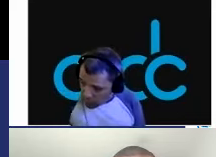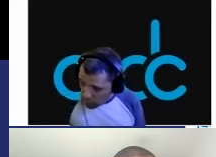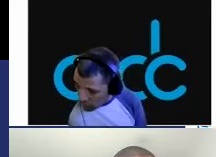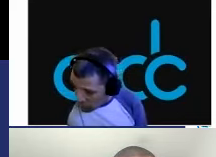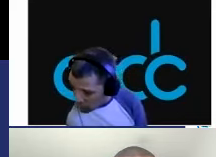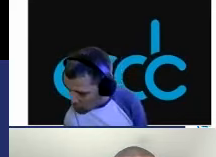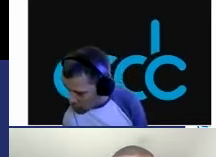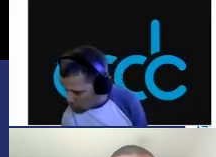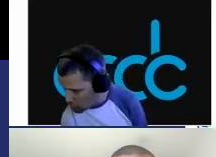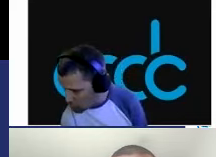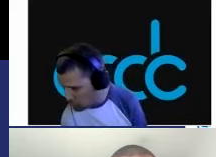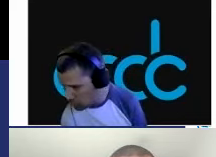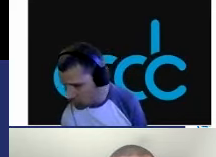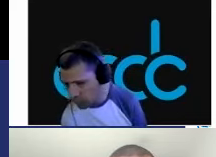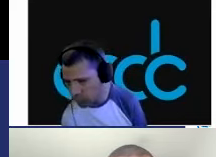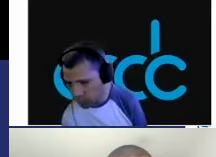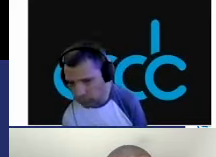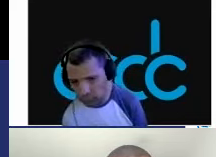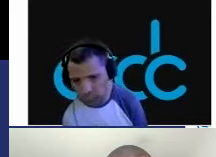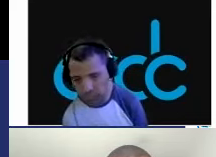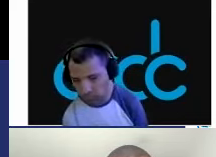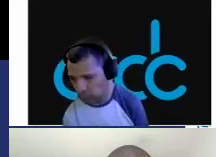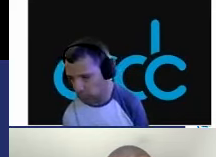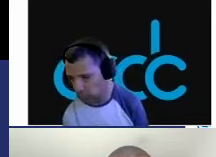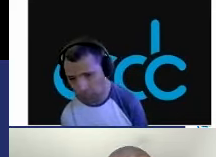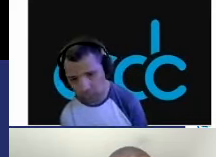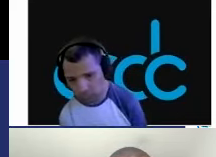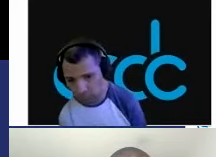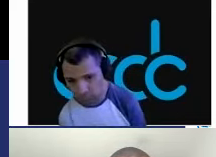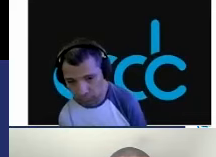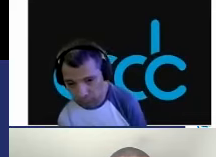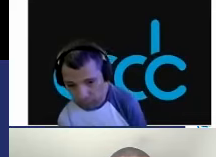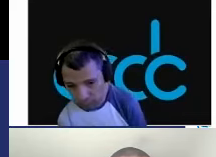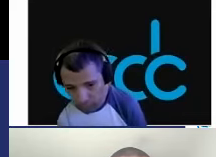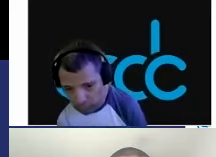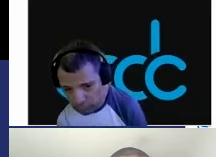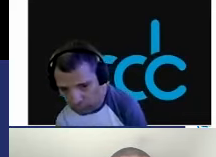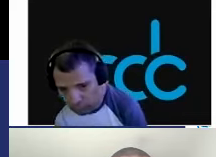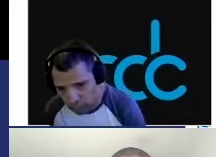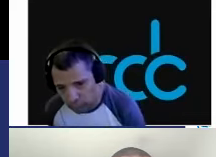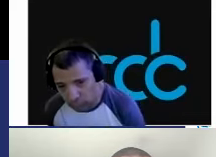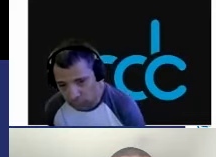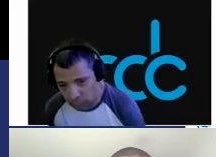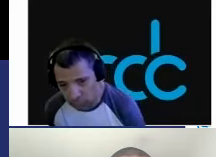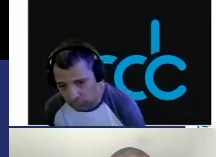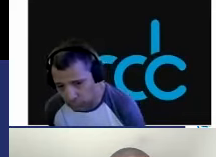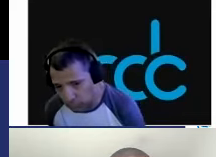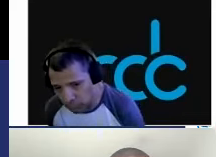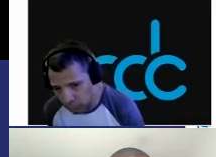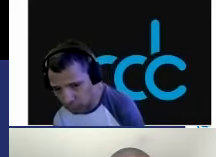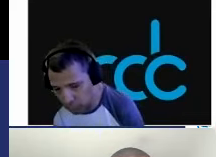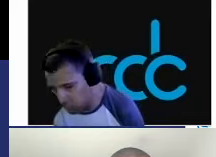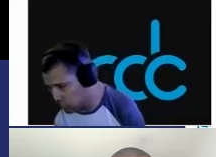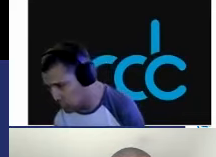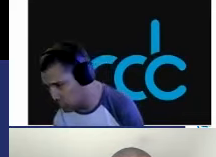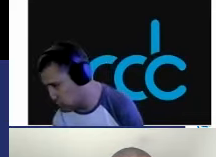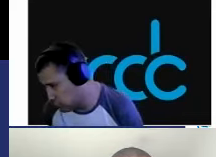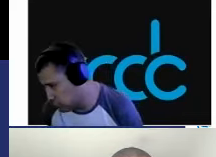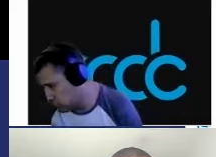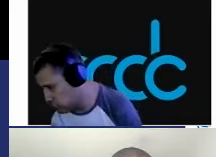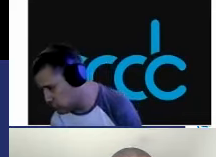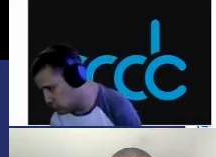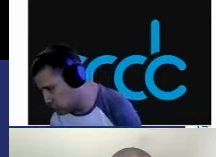including custody. That's just me. Let's see. Maybe back to the list. Standardized consistency of data collection across the state. Members